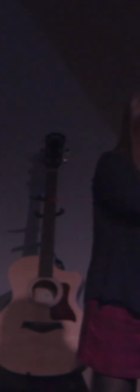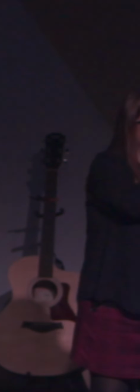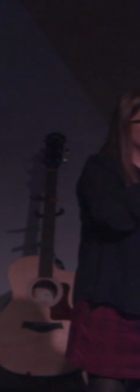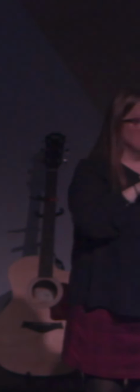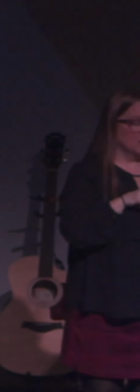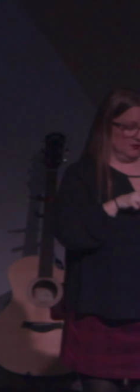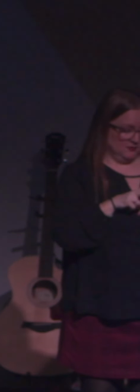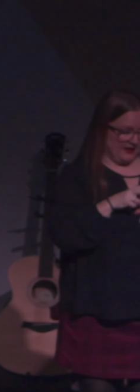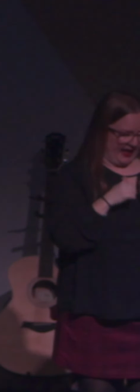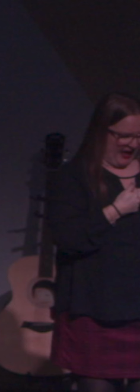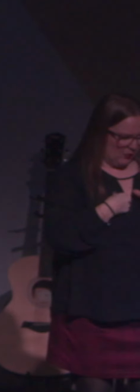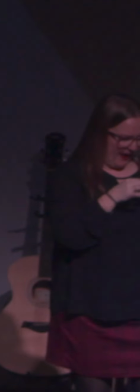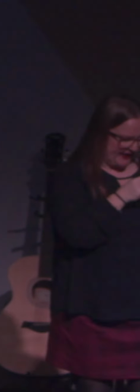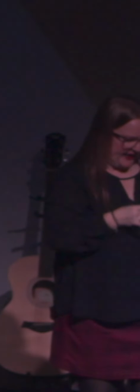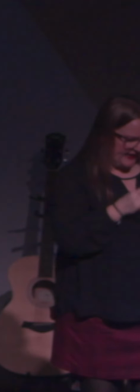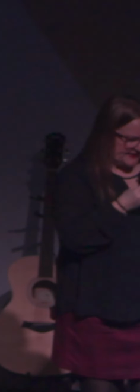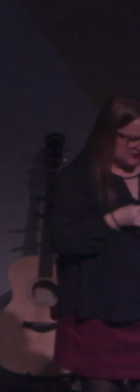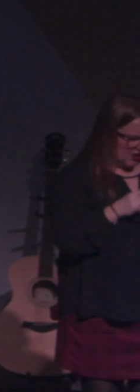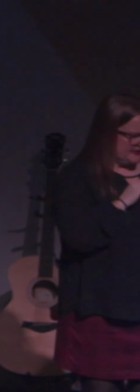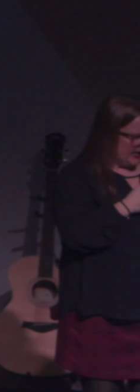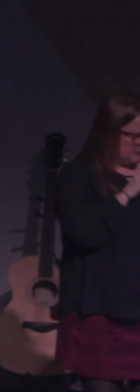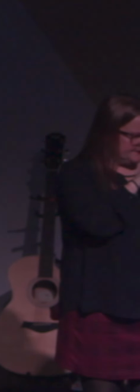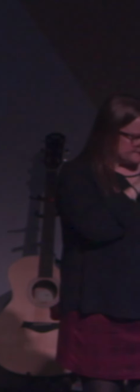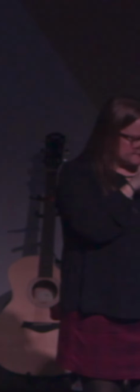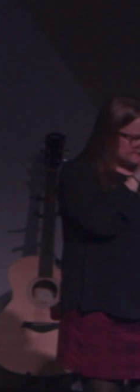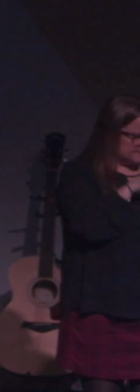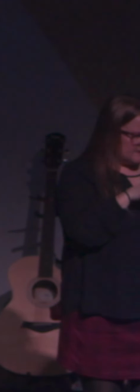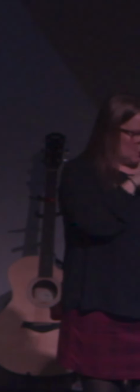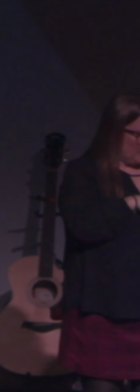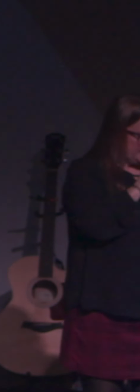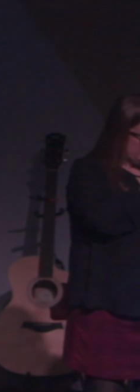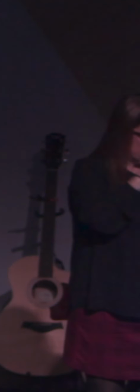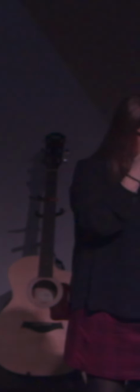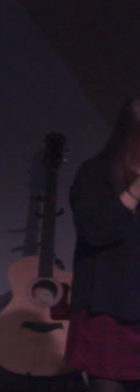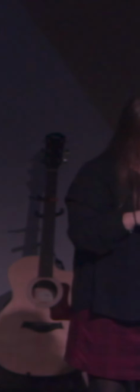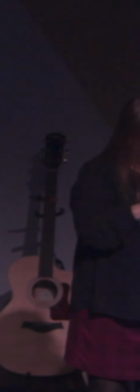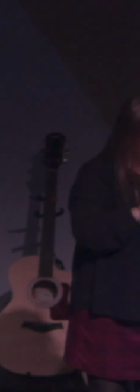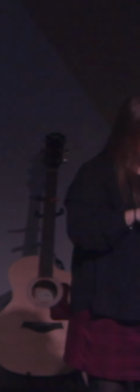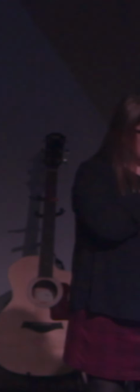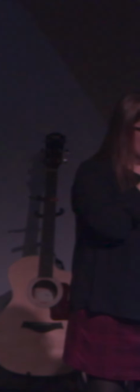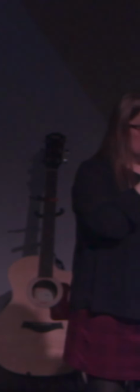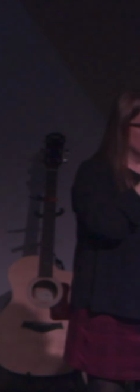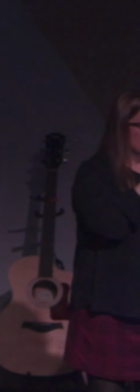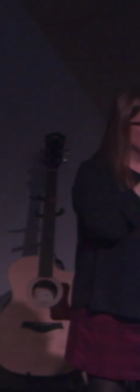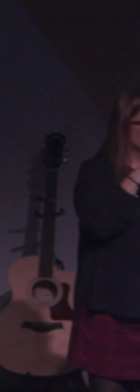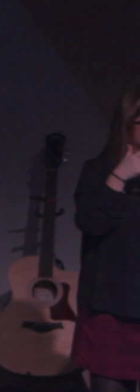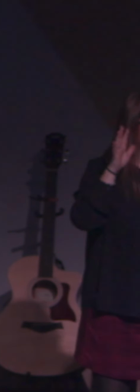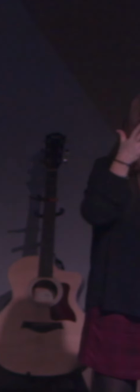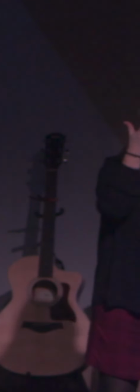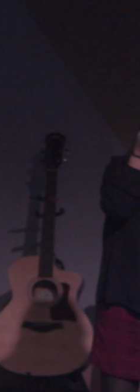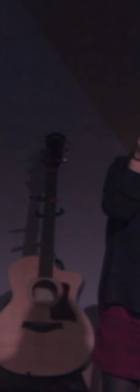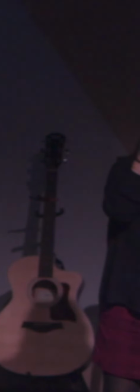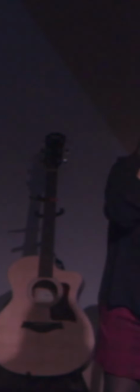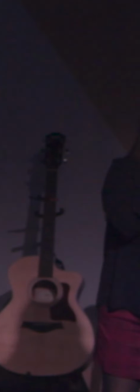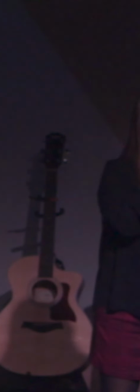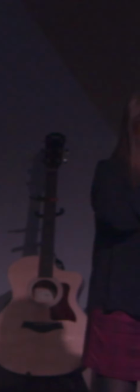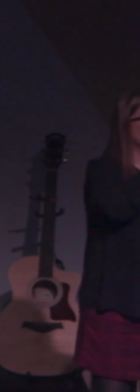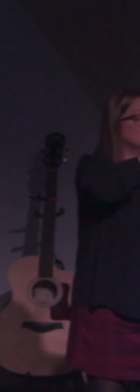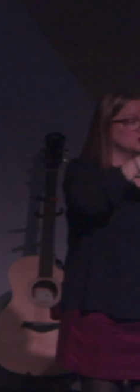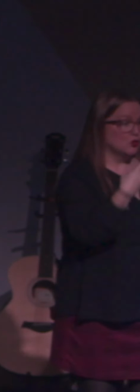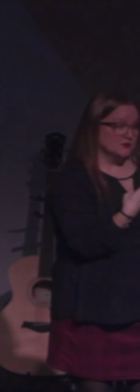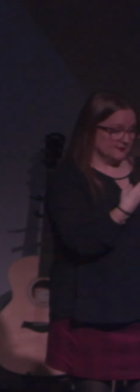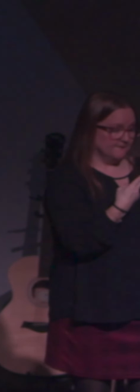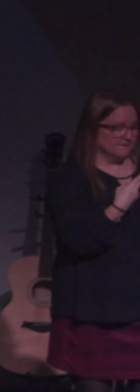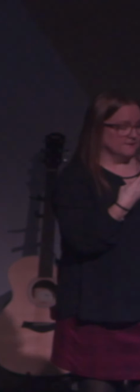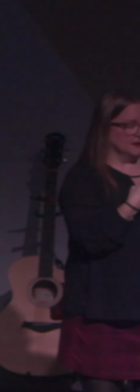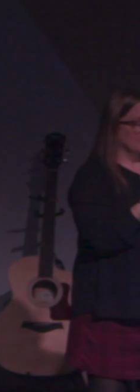dots. How is this going to go together? What is this picture? So Joseph, he gets out of the well, and so here's